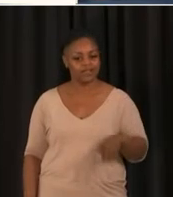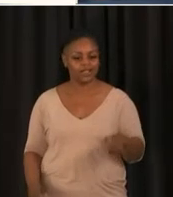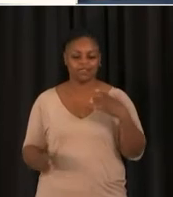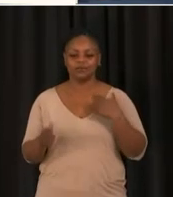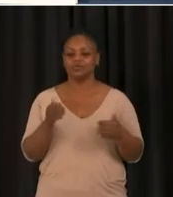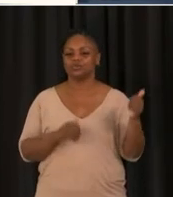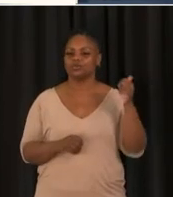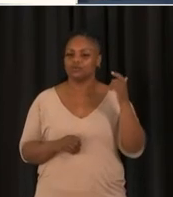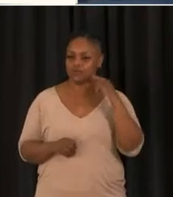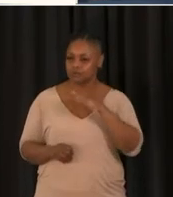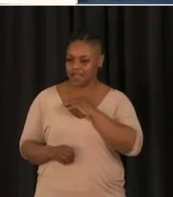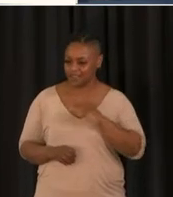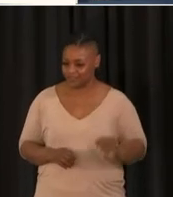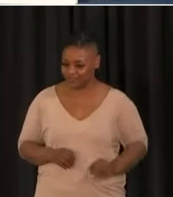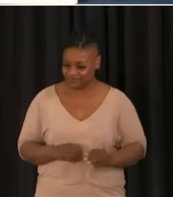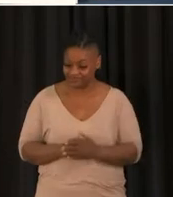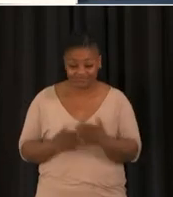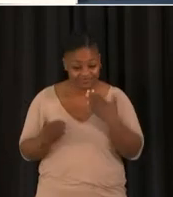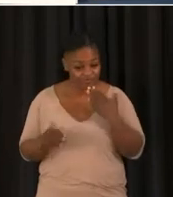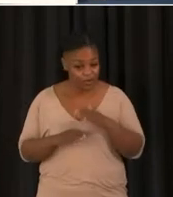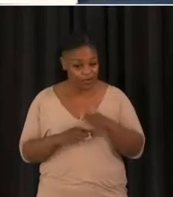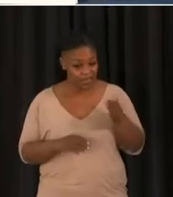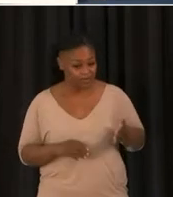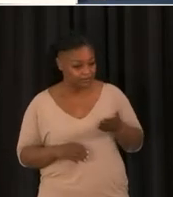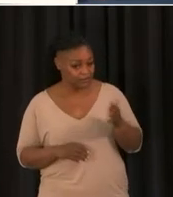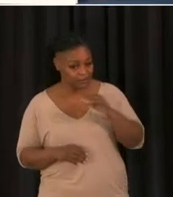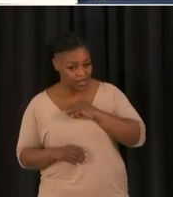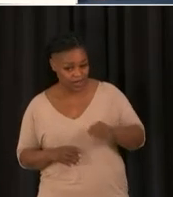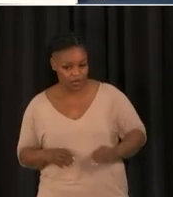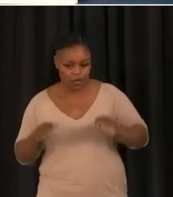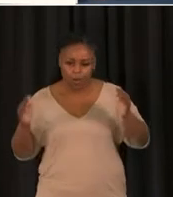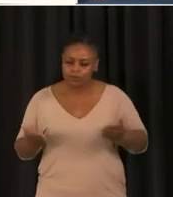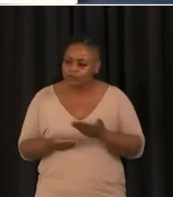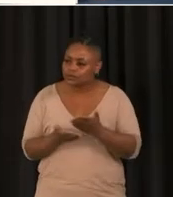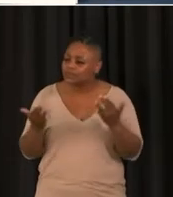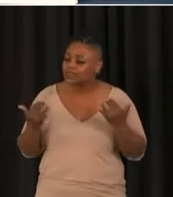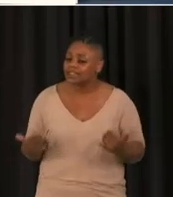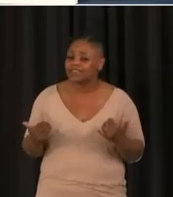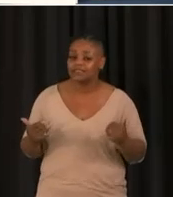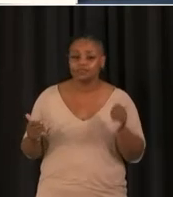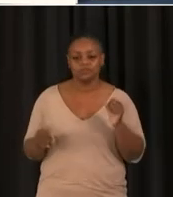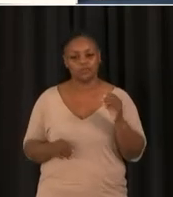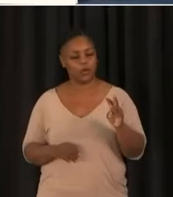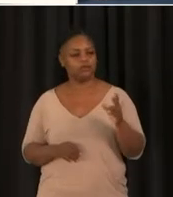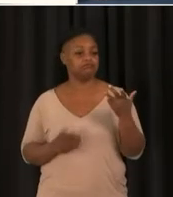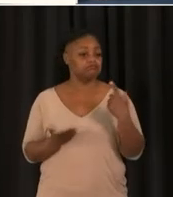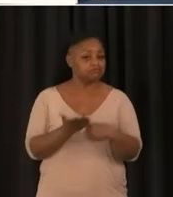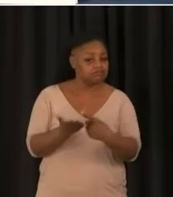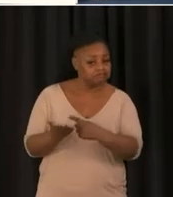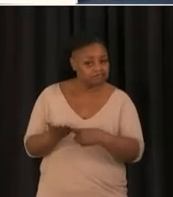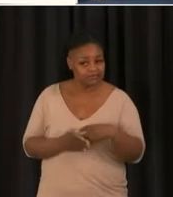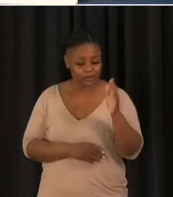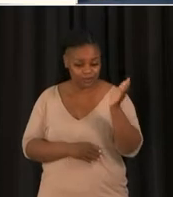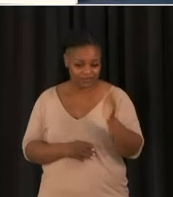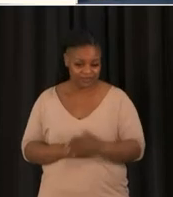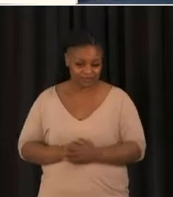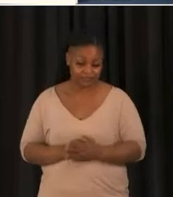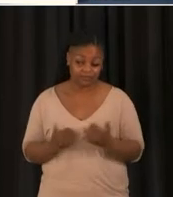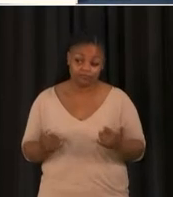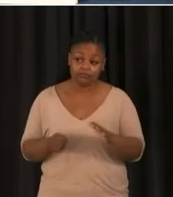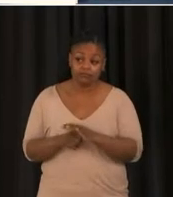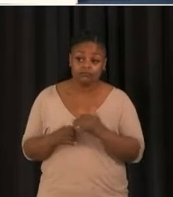DMPED. On behalf of Mayor Bowser, I want to welcome you all to today's show and today's presentation. We have a lot to cover